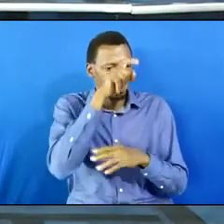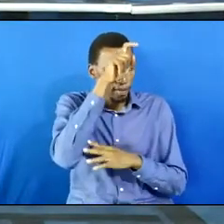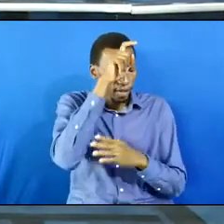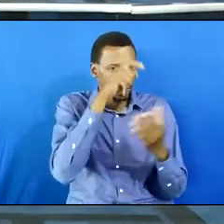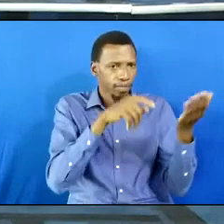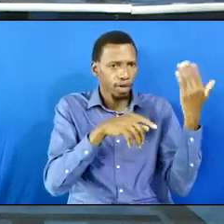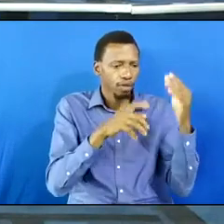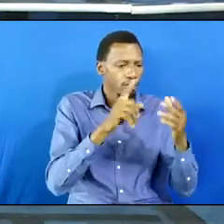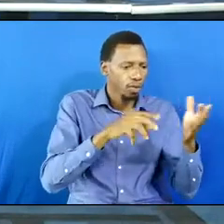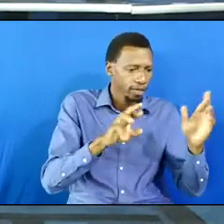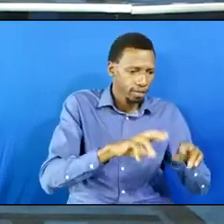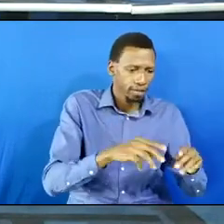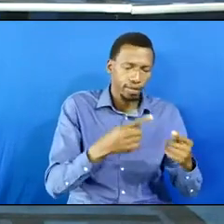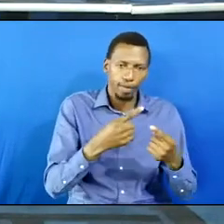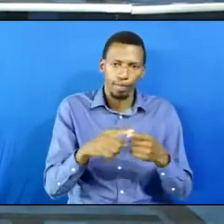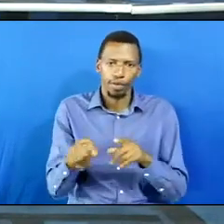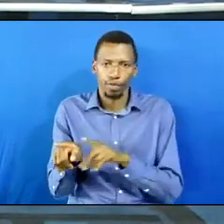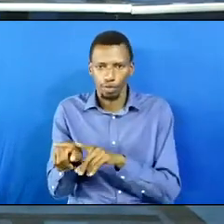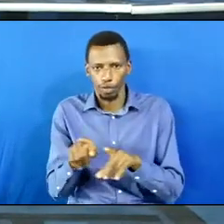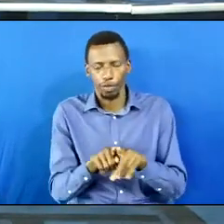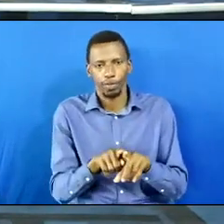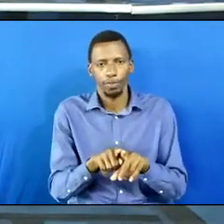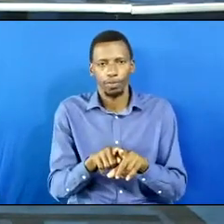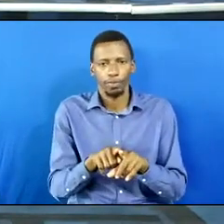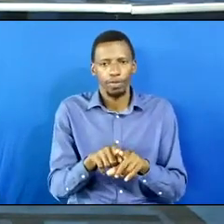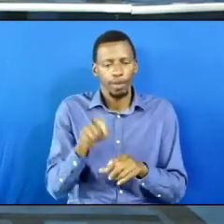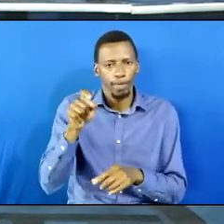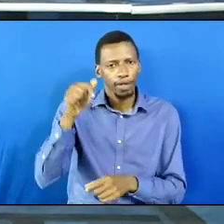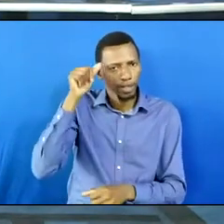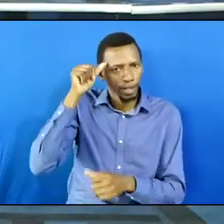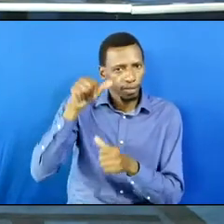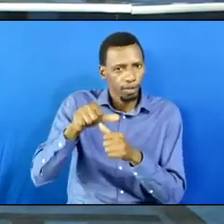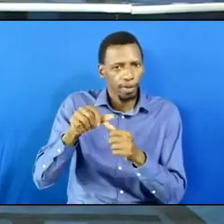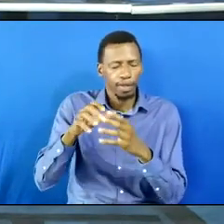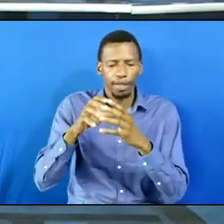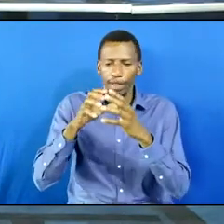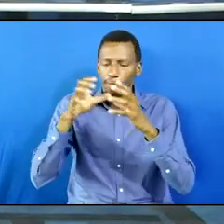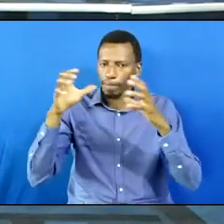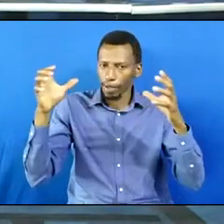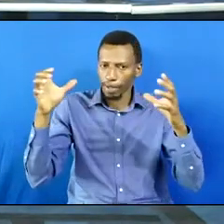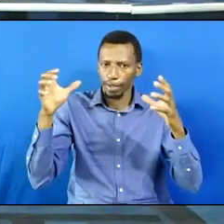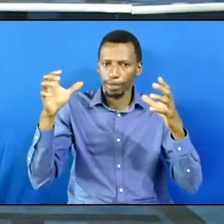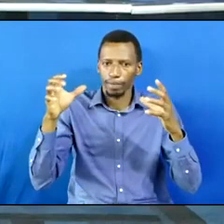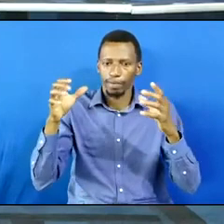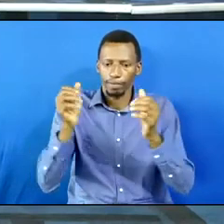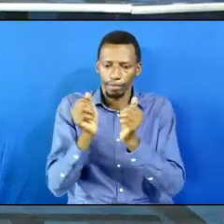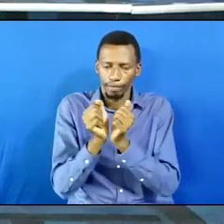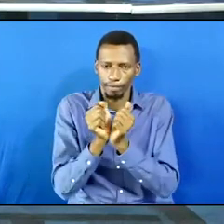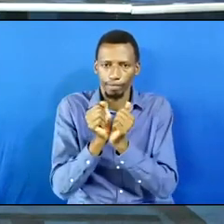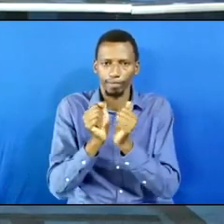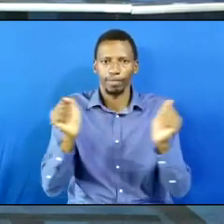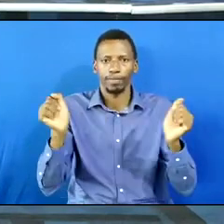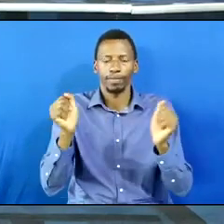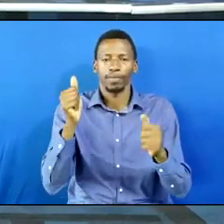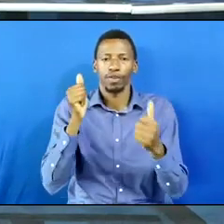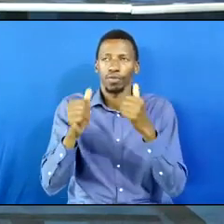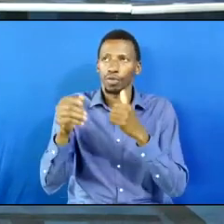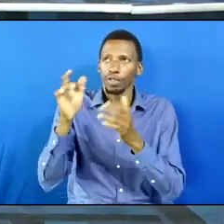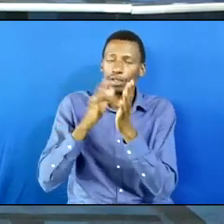but it also reminds us of the great deliverance that Jesus Christ will bring to his